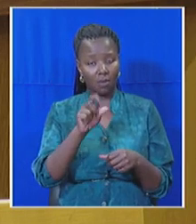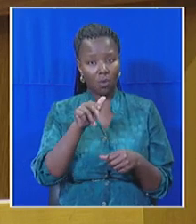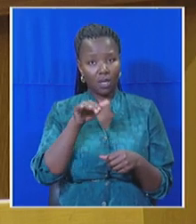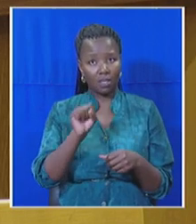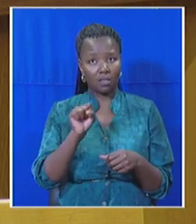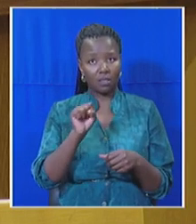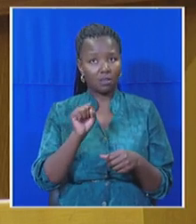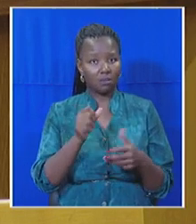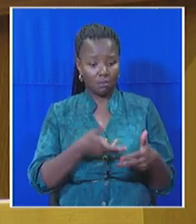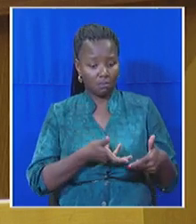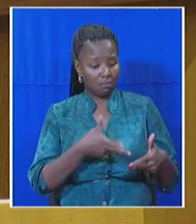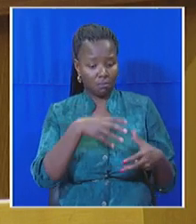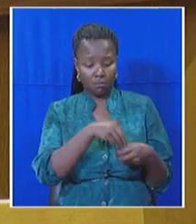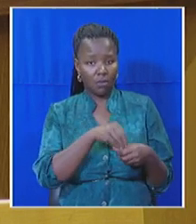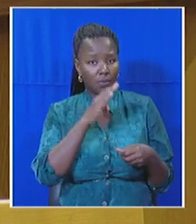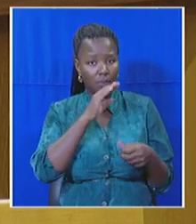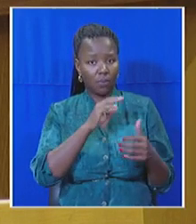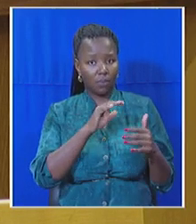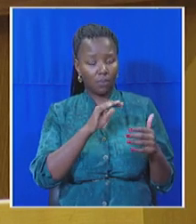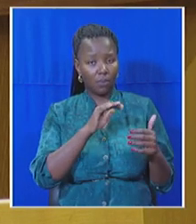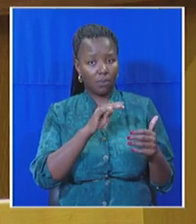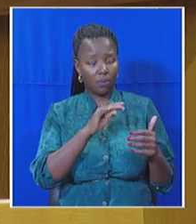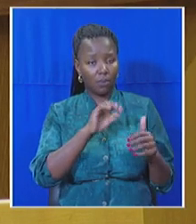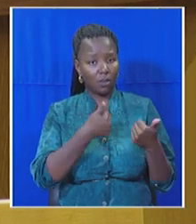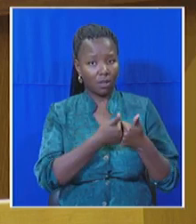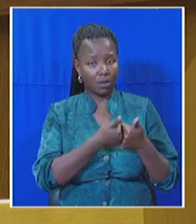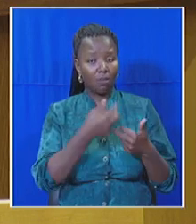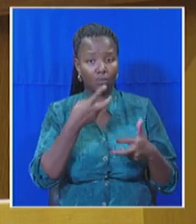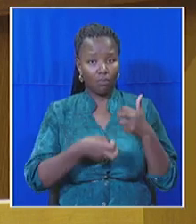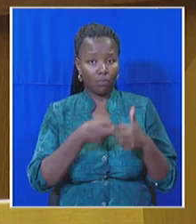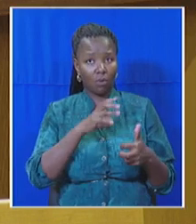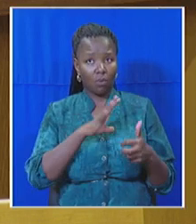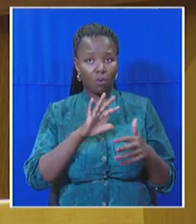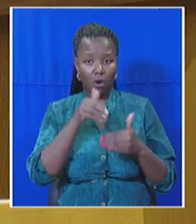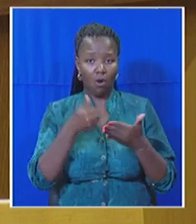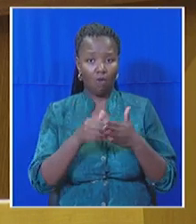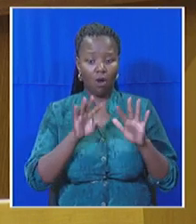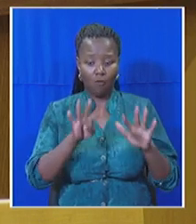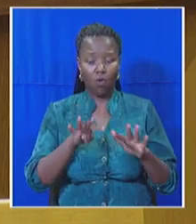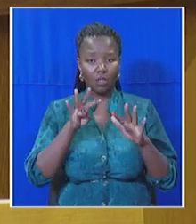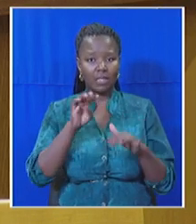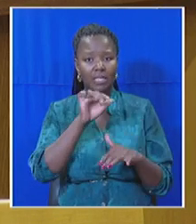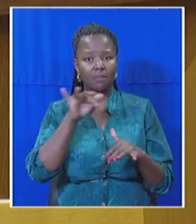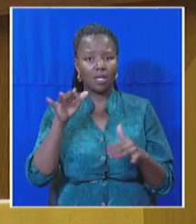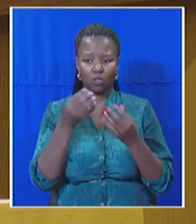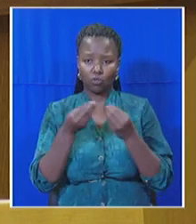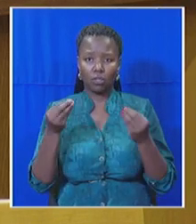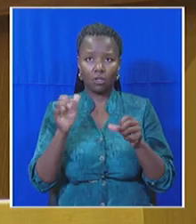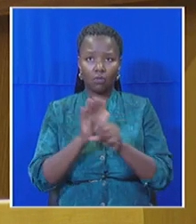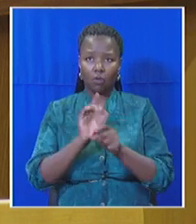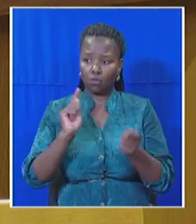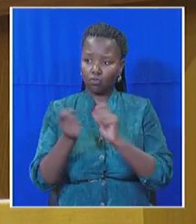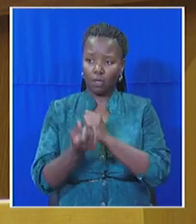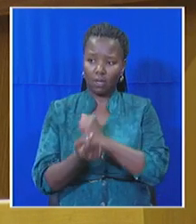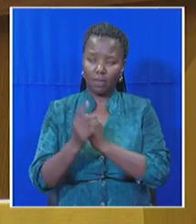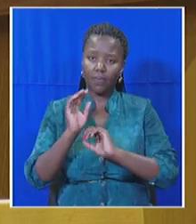the ball, who never played any match, is quite painful to the over 40 million Africans of this country. There is absolutely no transformation taking place